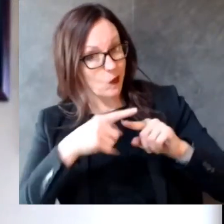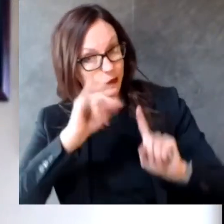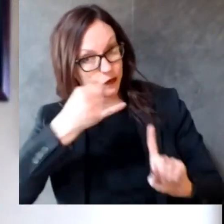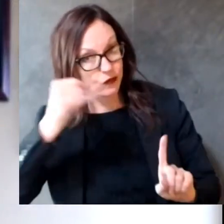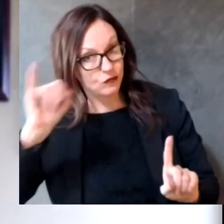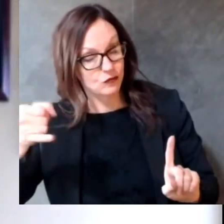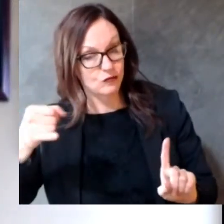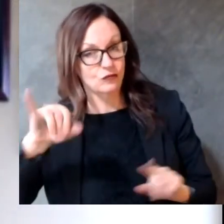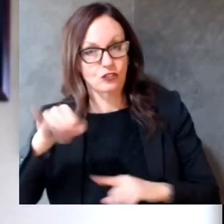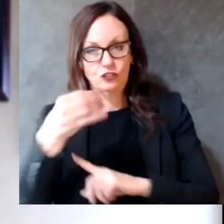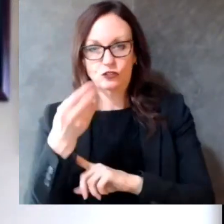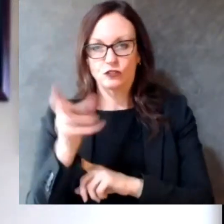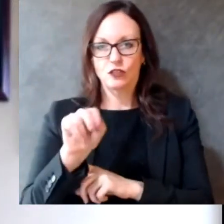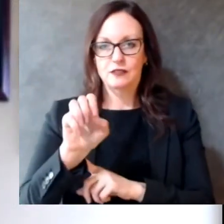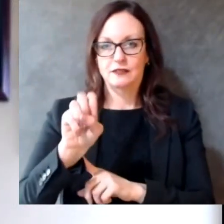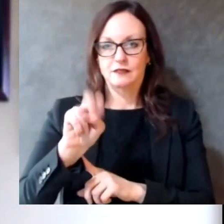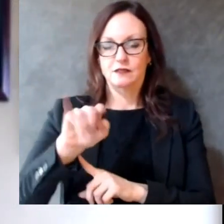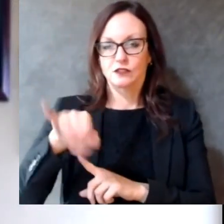the risk of